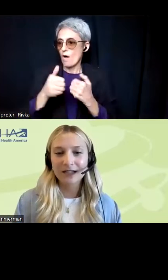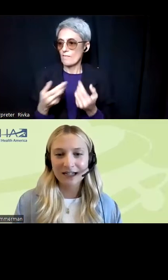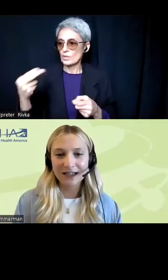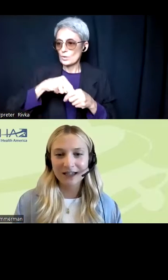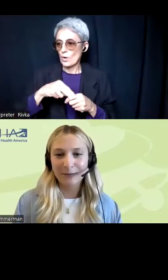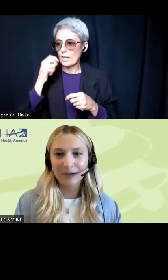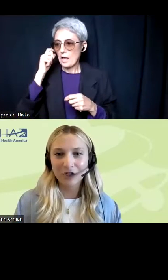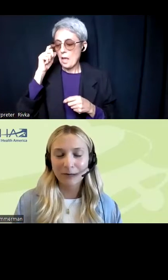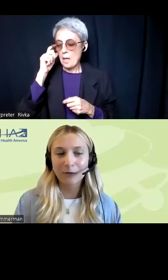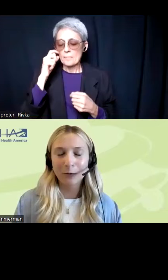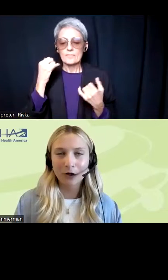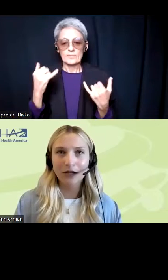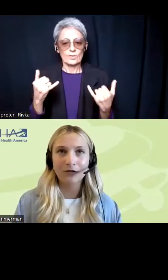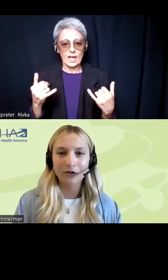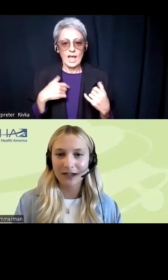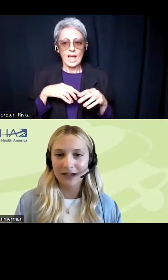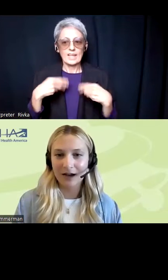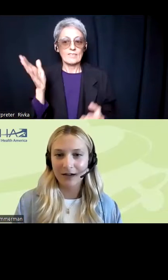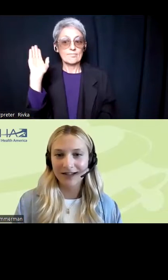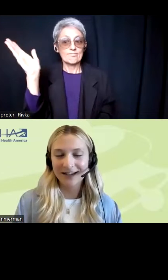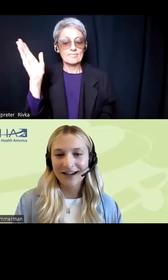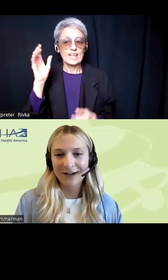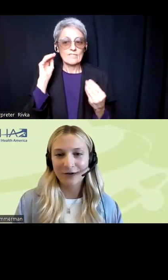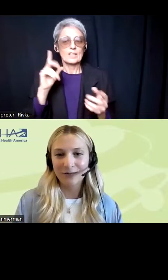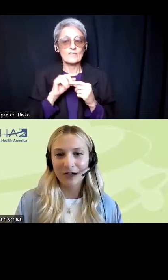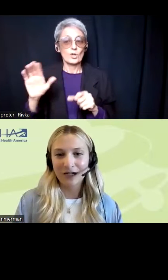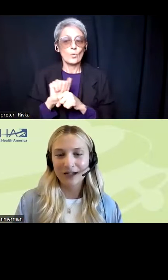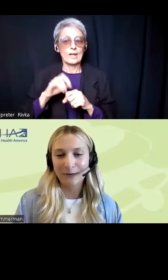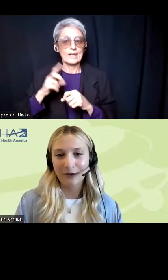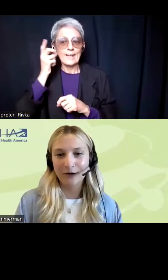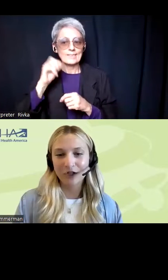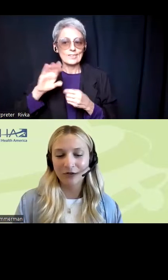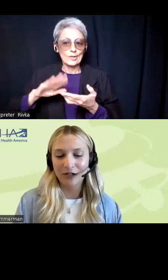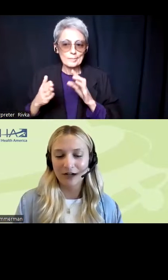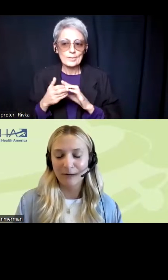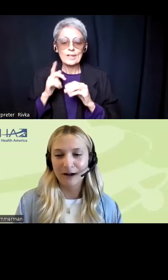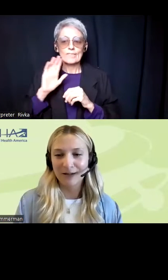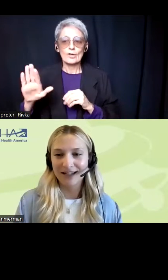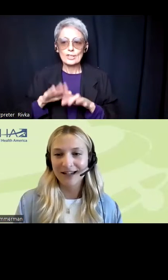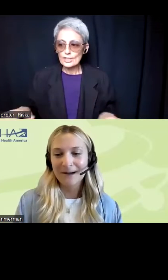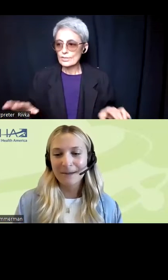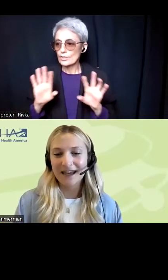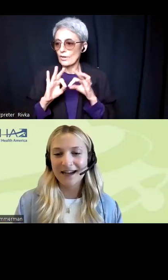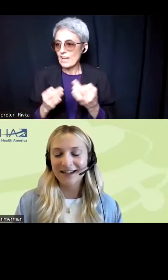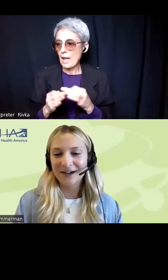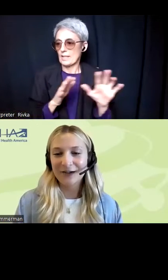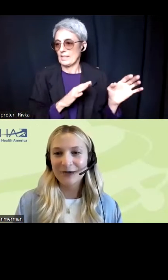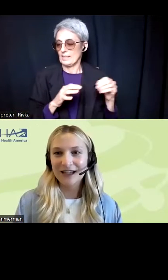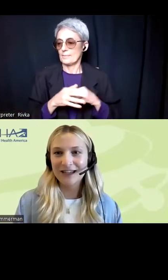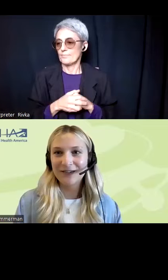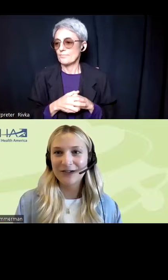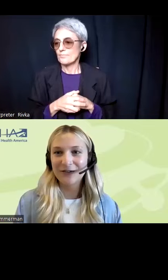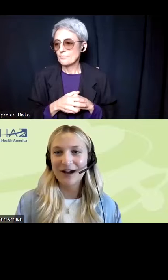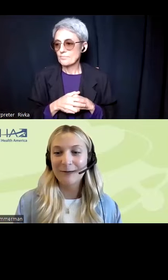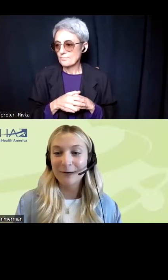for presenting this information, for the work that you're doing in Dallas, in your communities, for your children and your families. And a huge